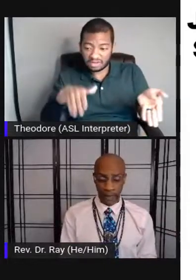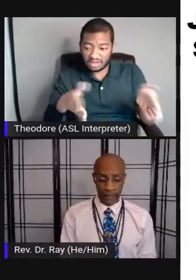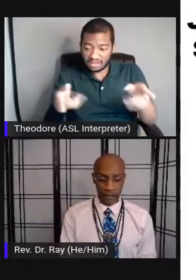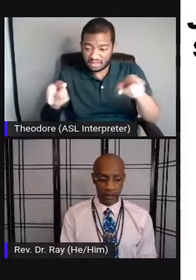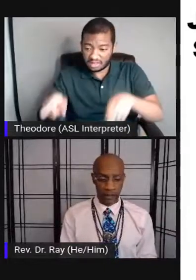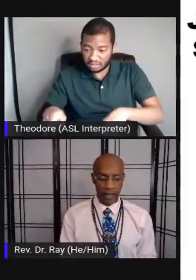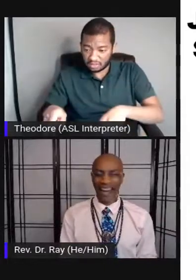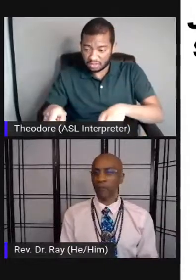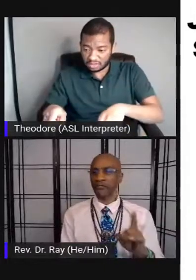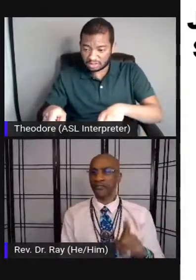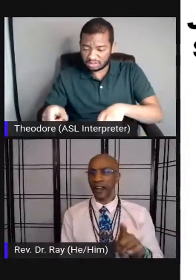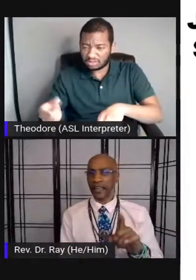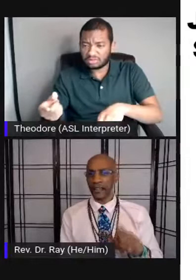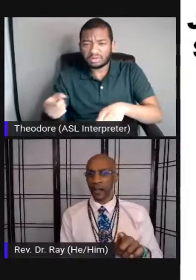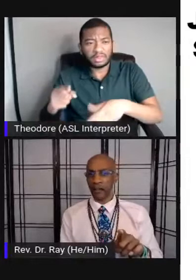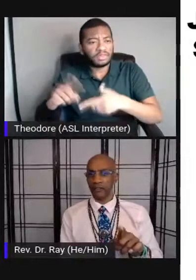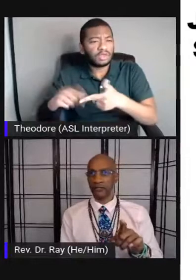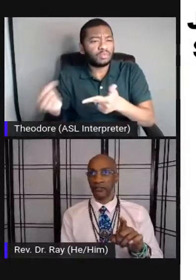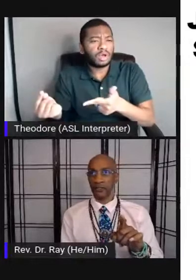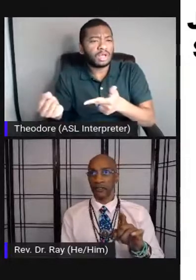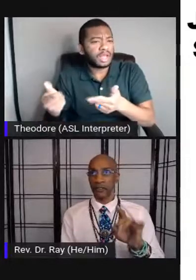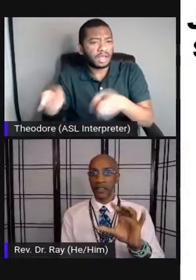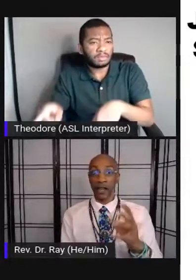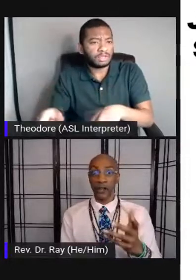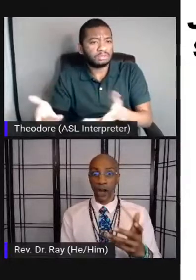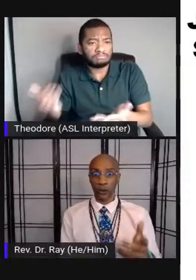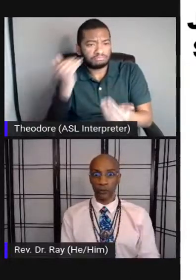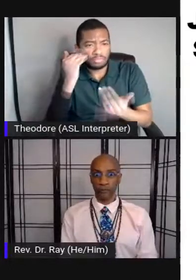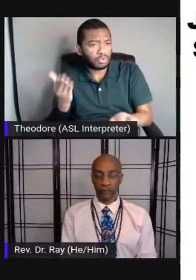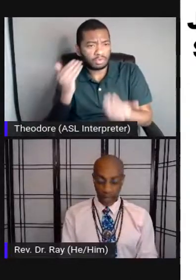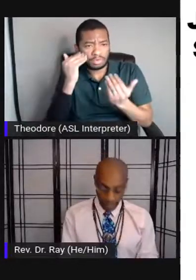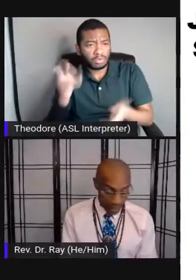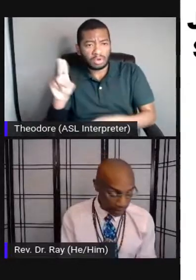anyone dies, and I'm afraid of the unknown.